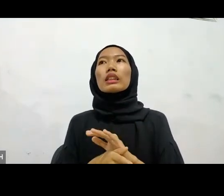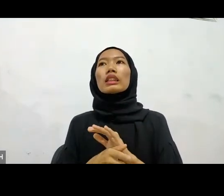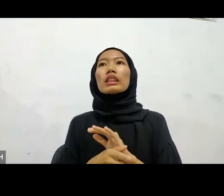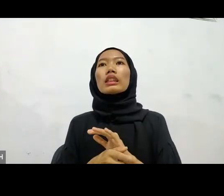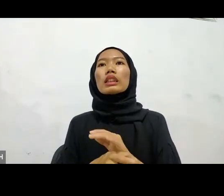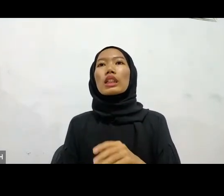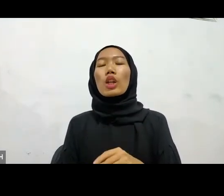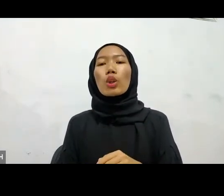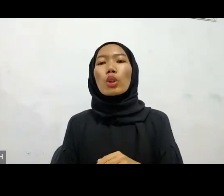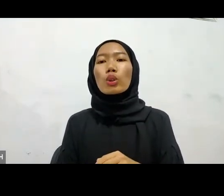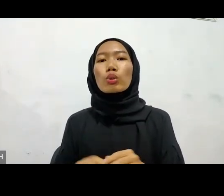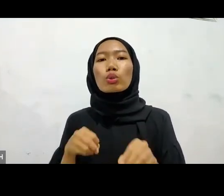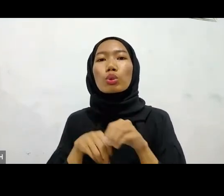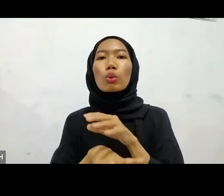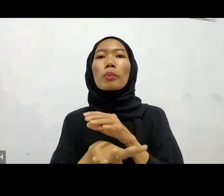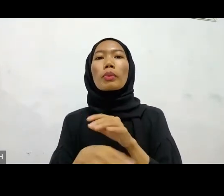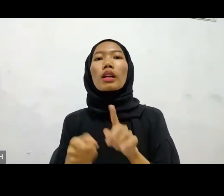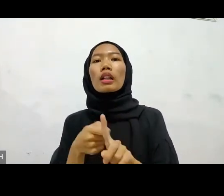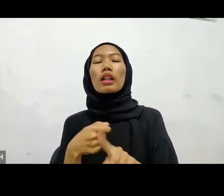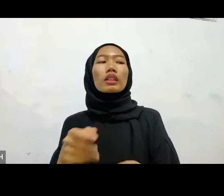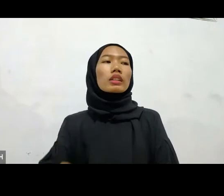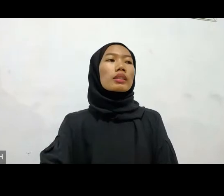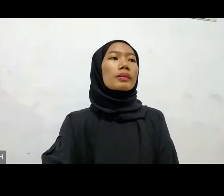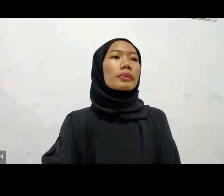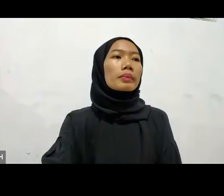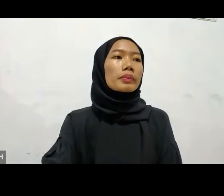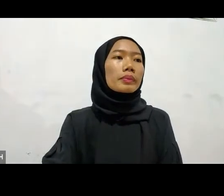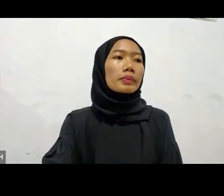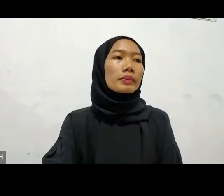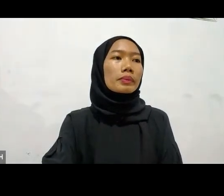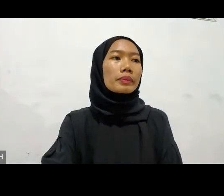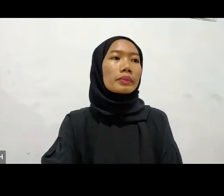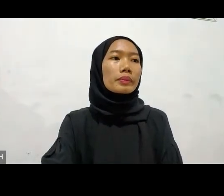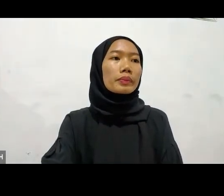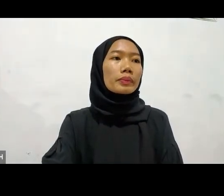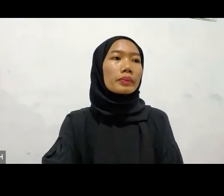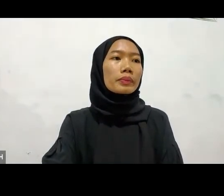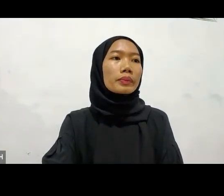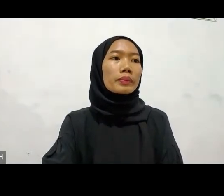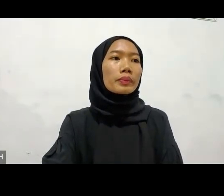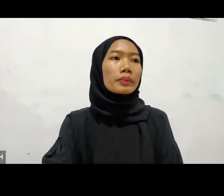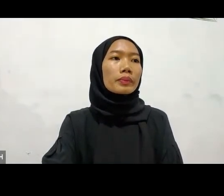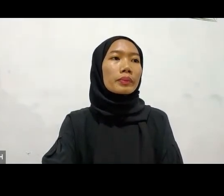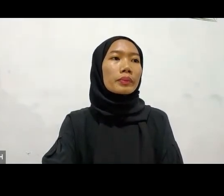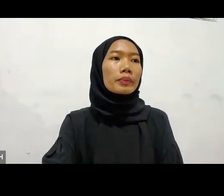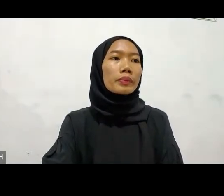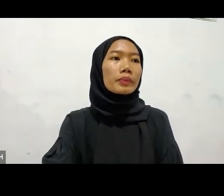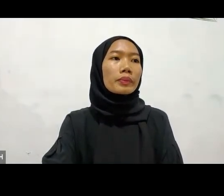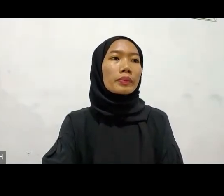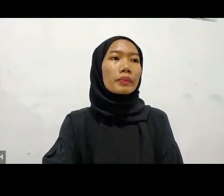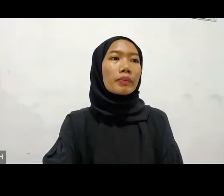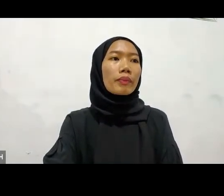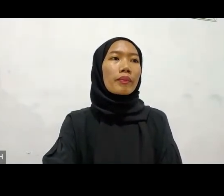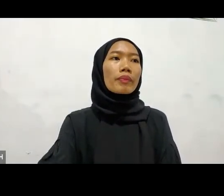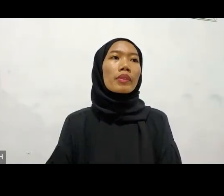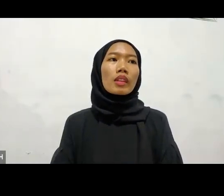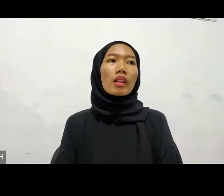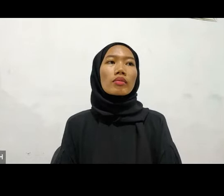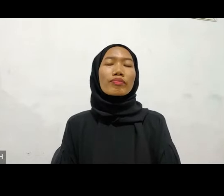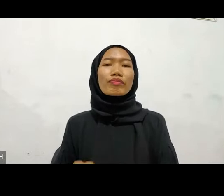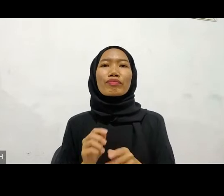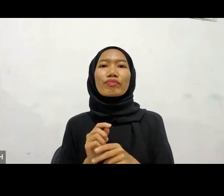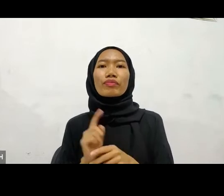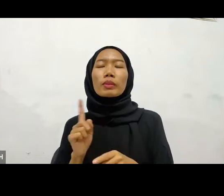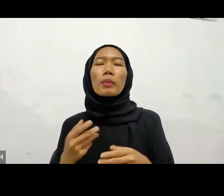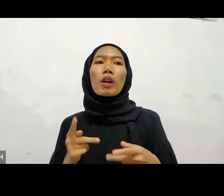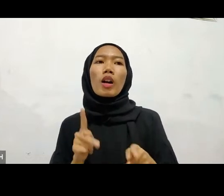around the world, given where we are, that isn't under extraordinary pressure right now. So for me, it's